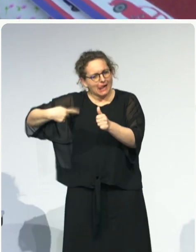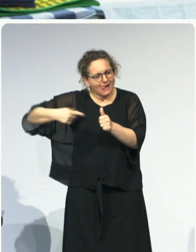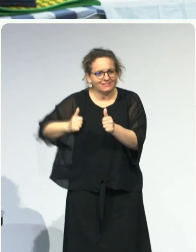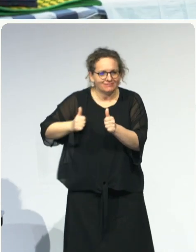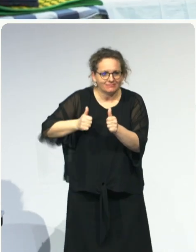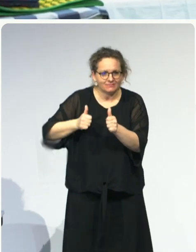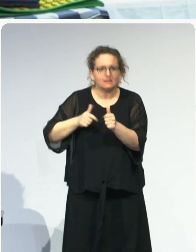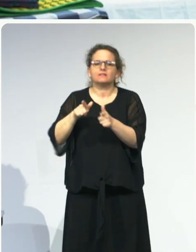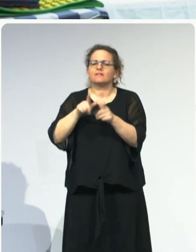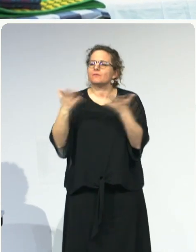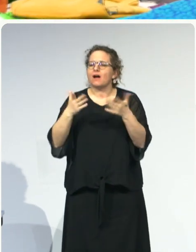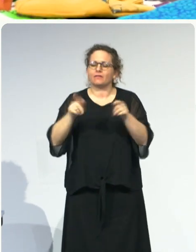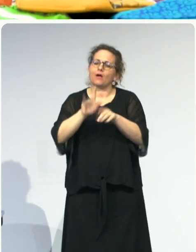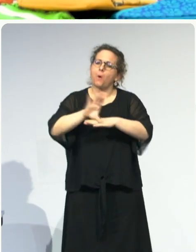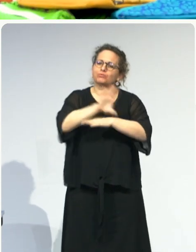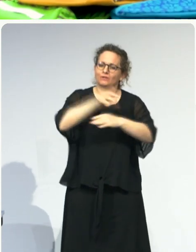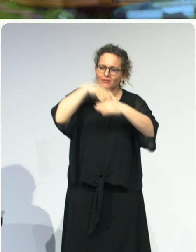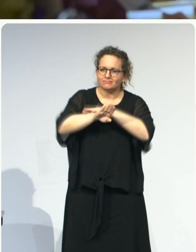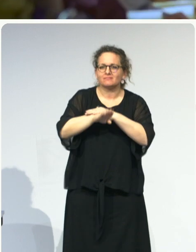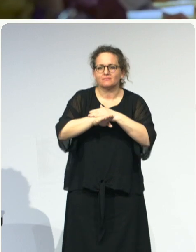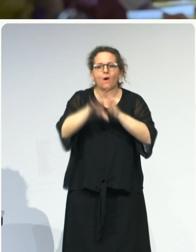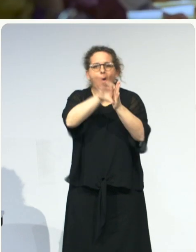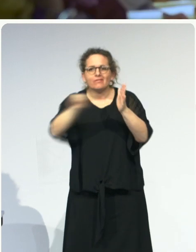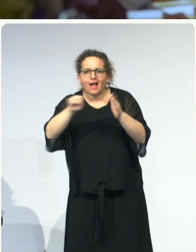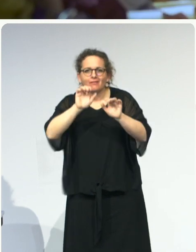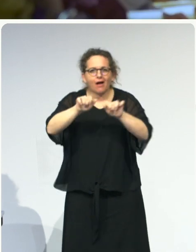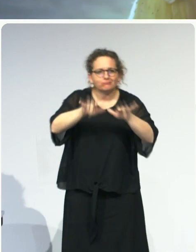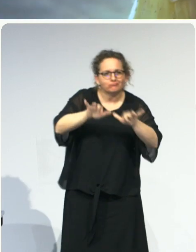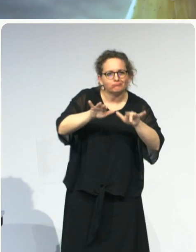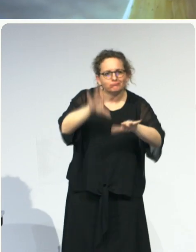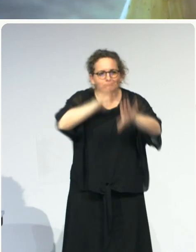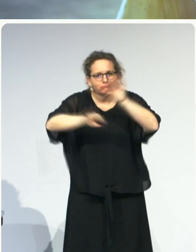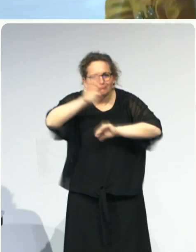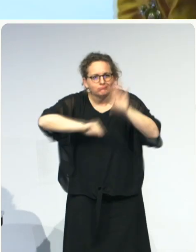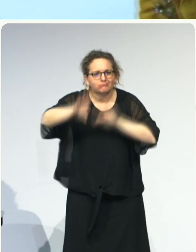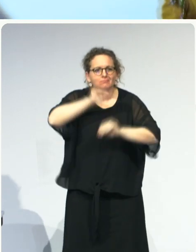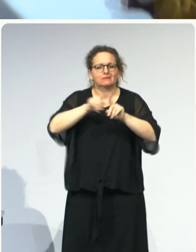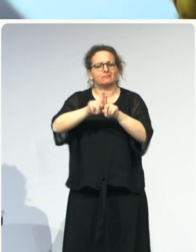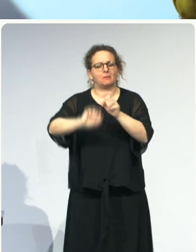evidence-based information, and offline support is also available through workshops and support groups.